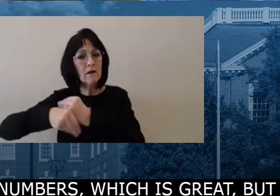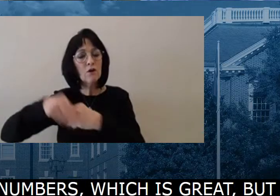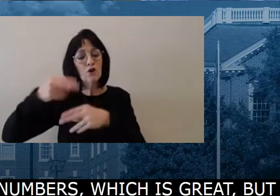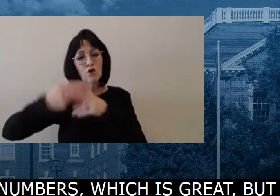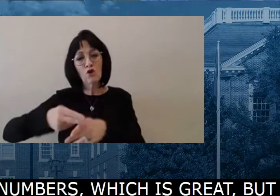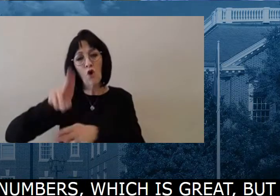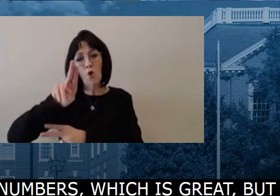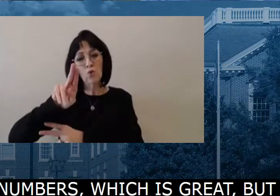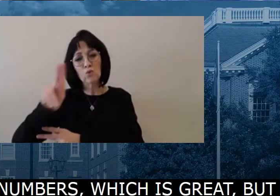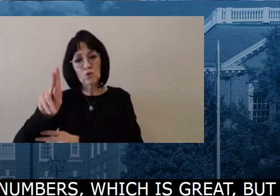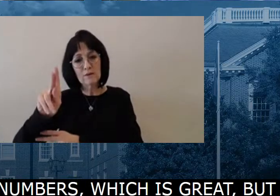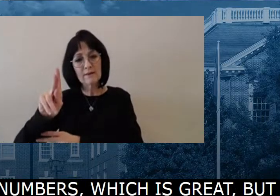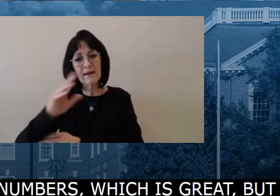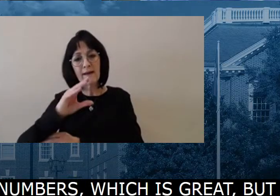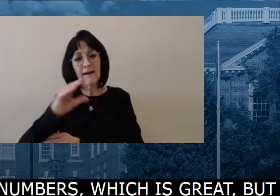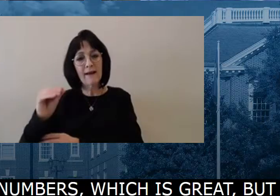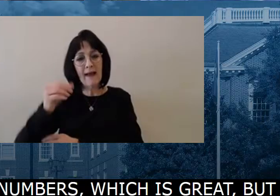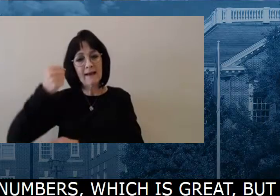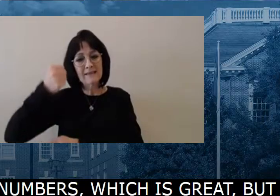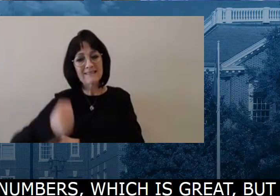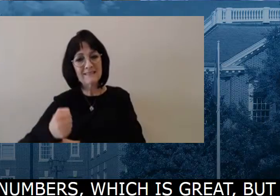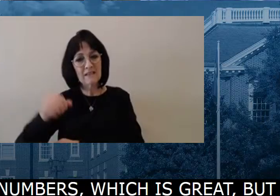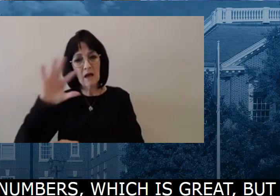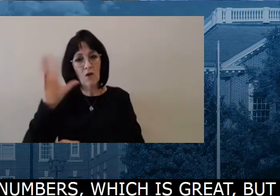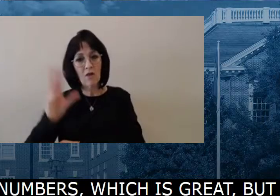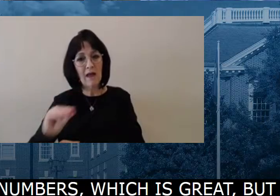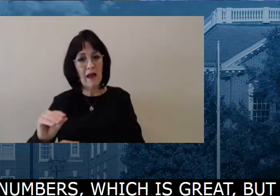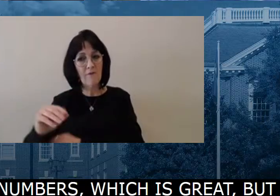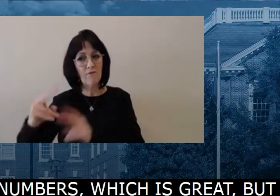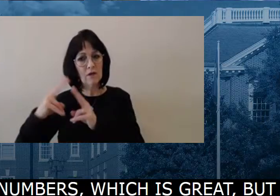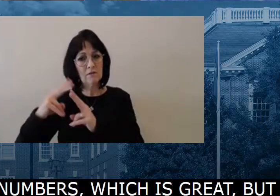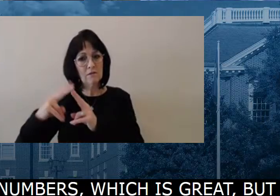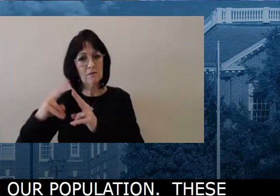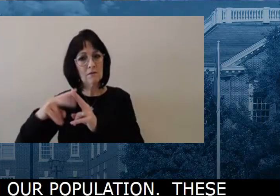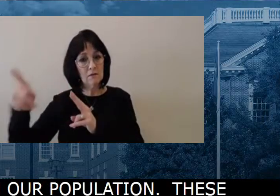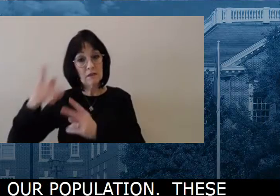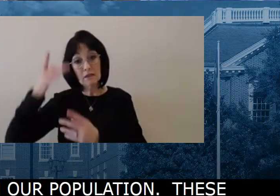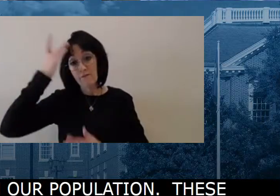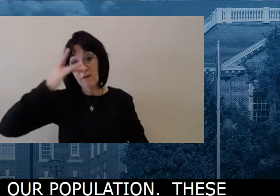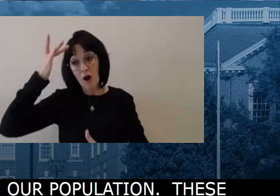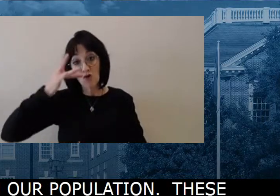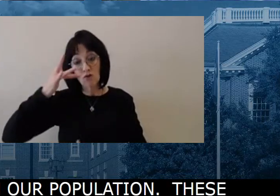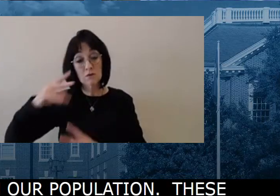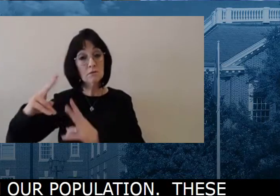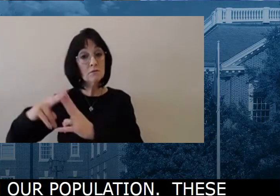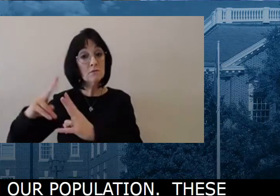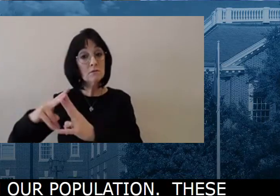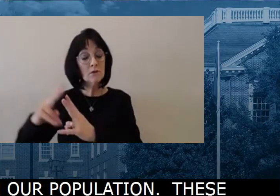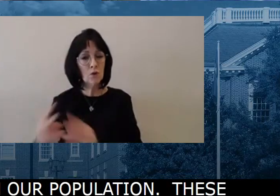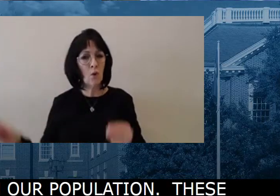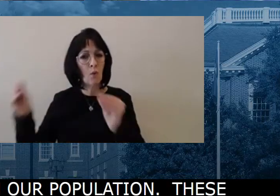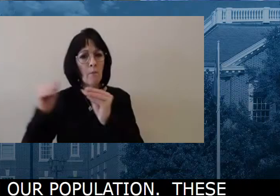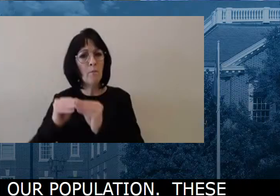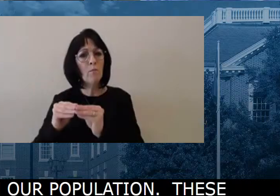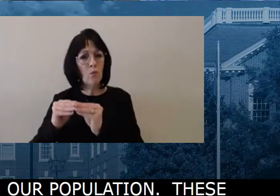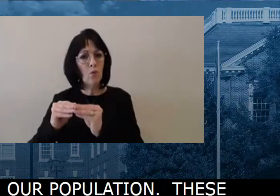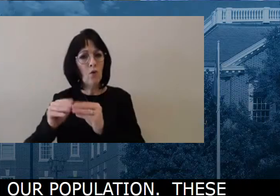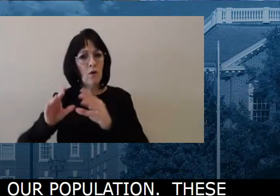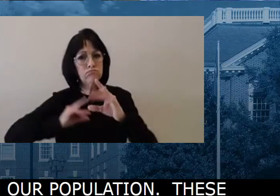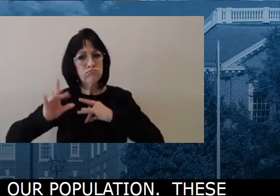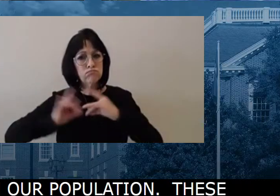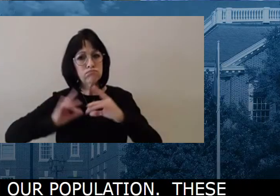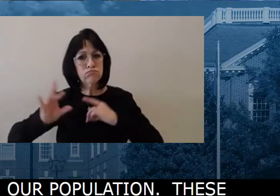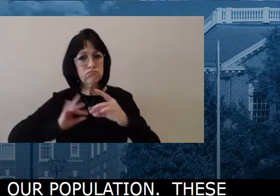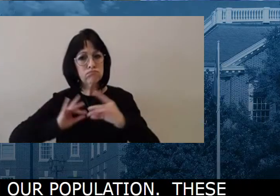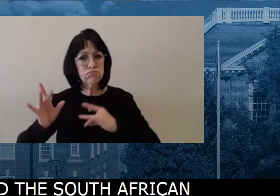the South African variant, are more contagious. So we're, looking at all